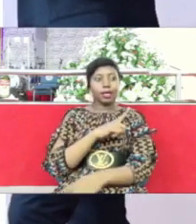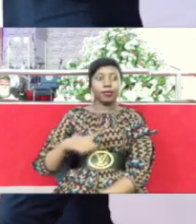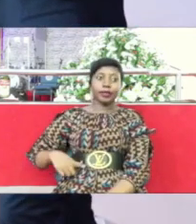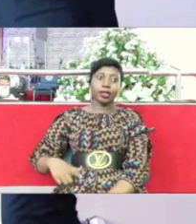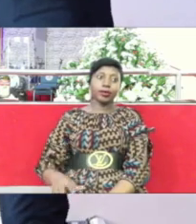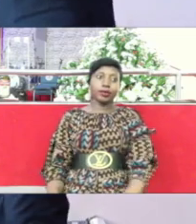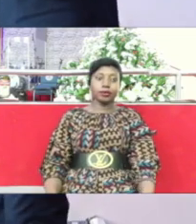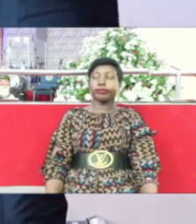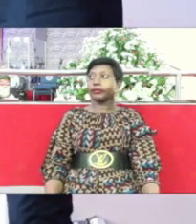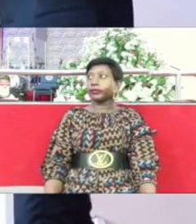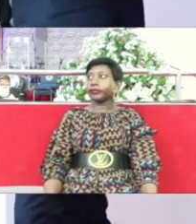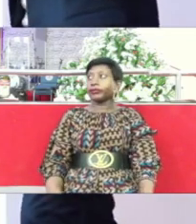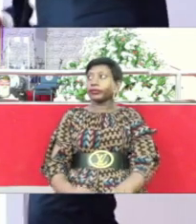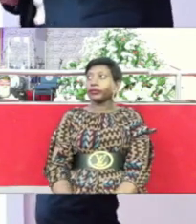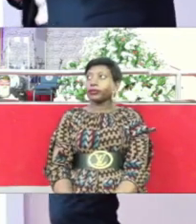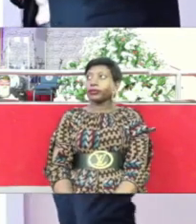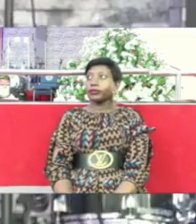Amen.